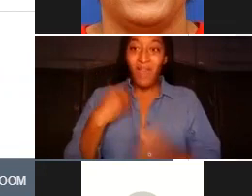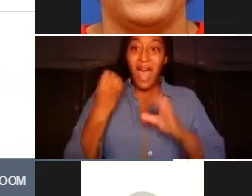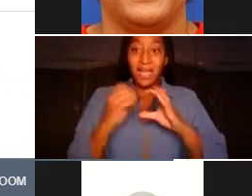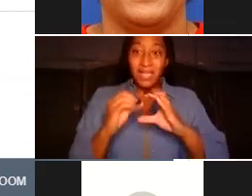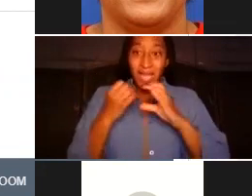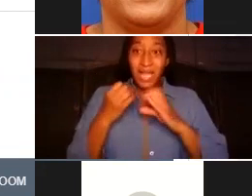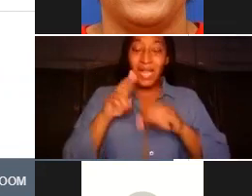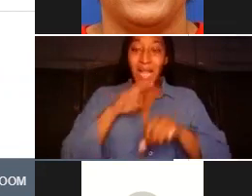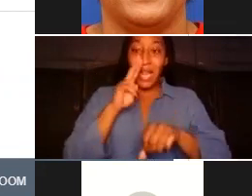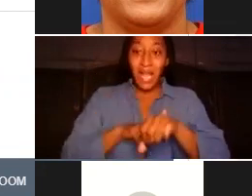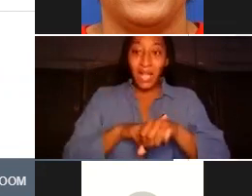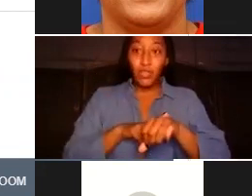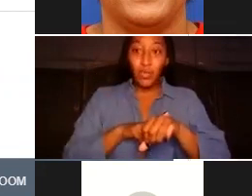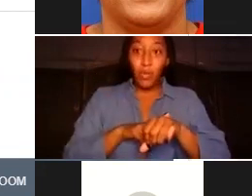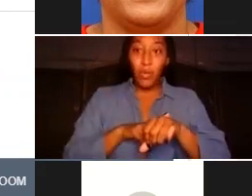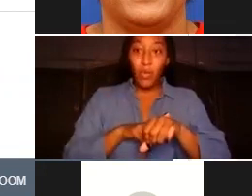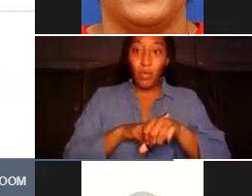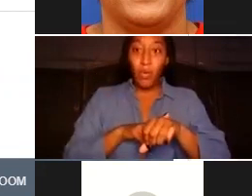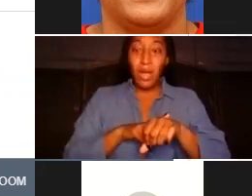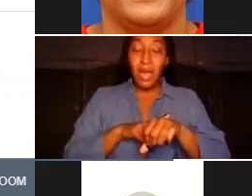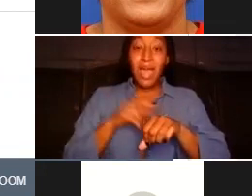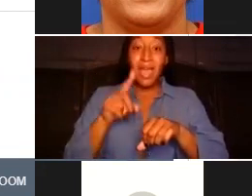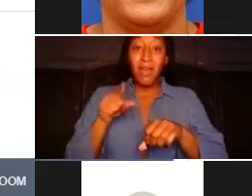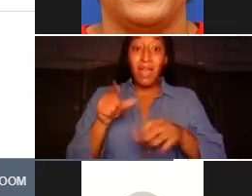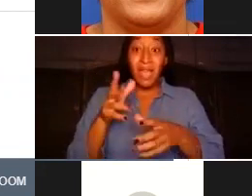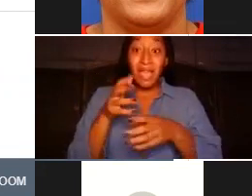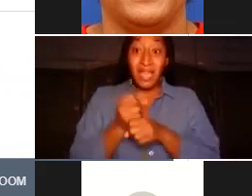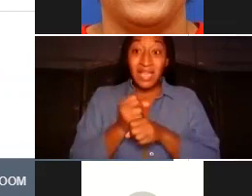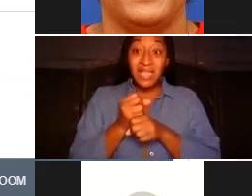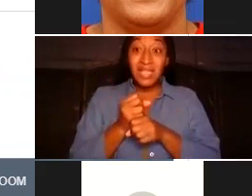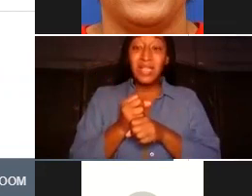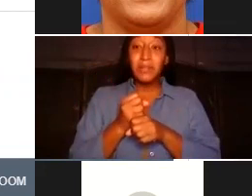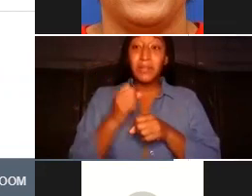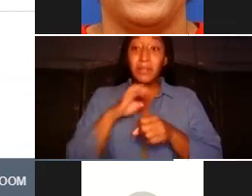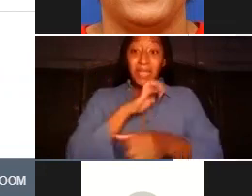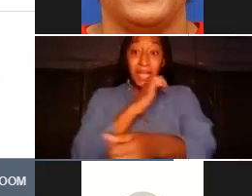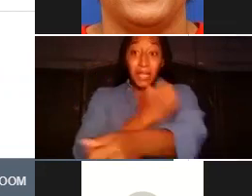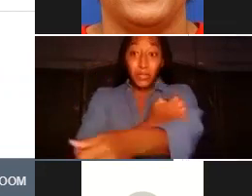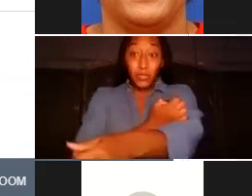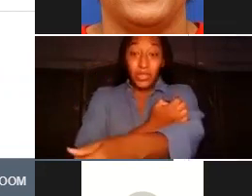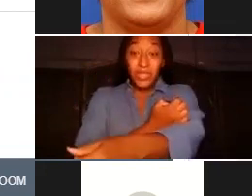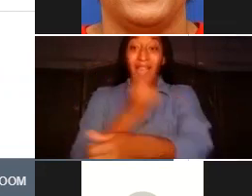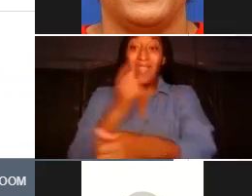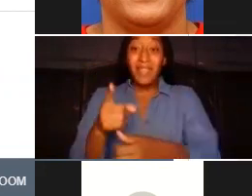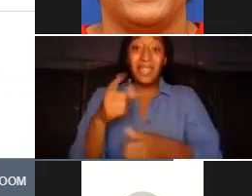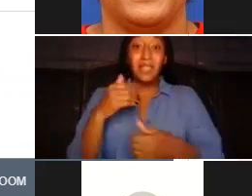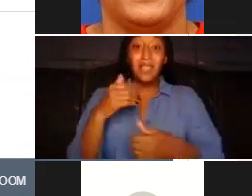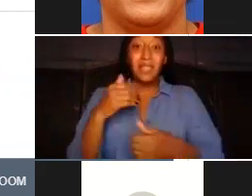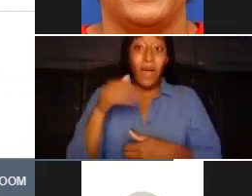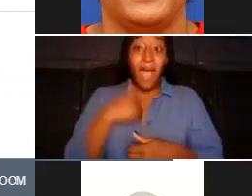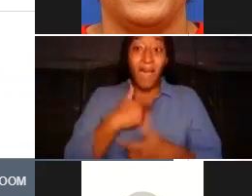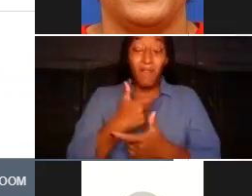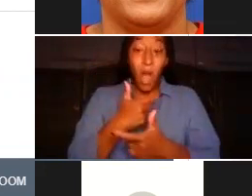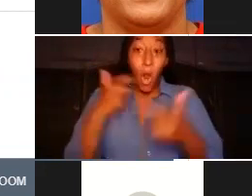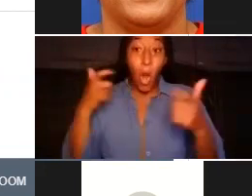it's receiving energy, that oscillation will have, a larger amplitude, and that's dangerous,